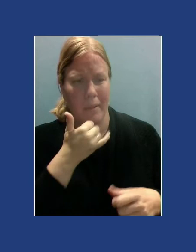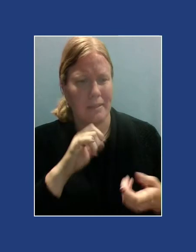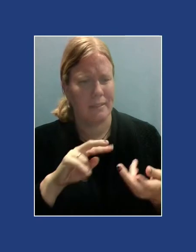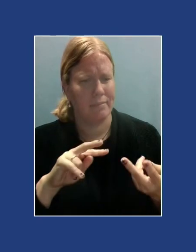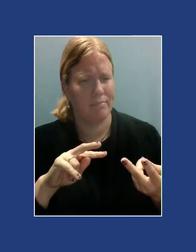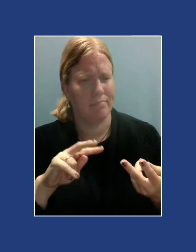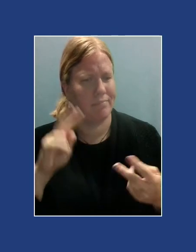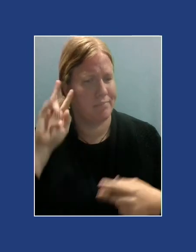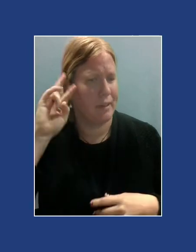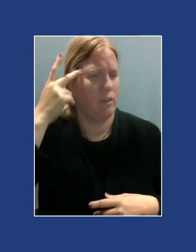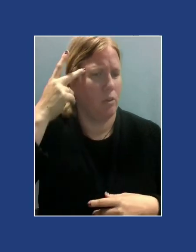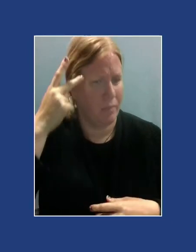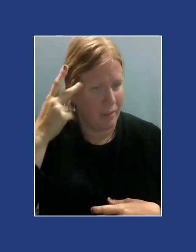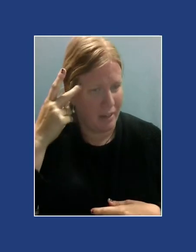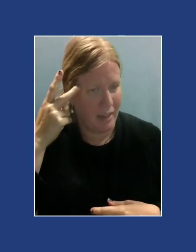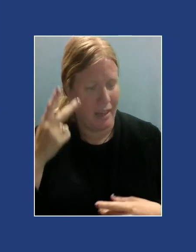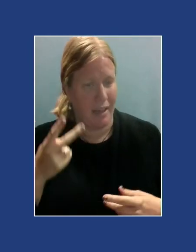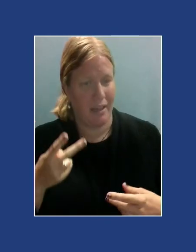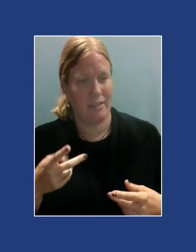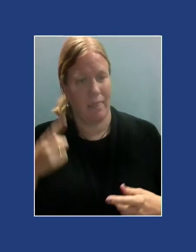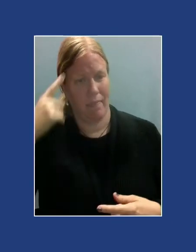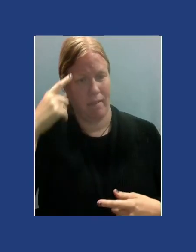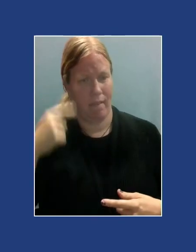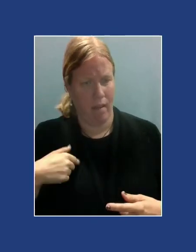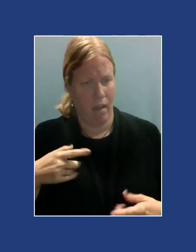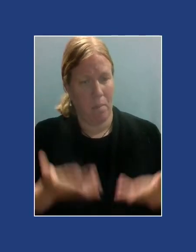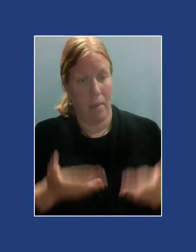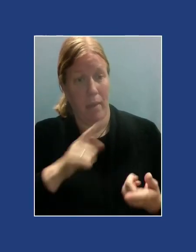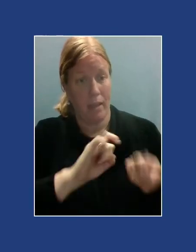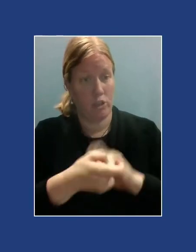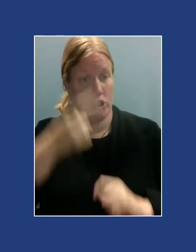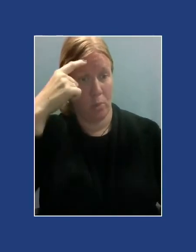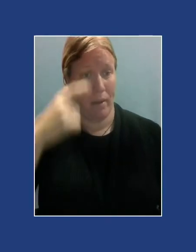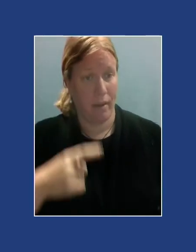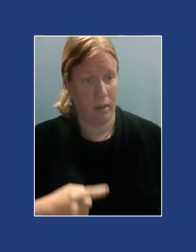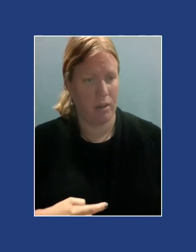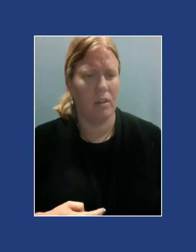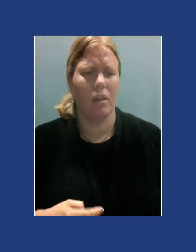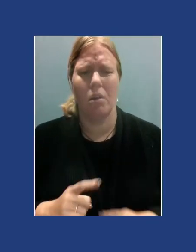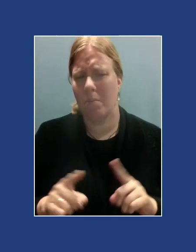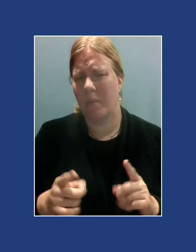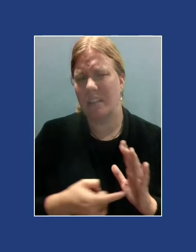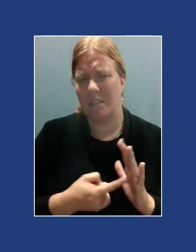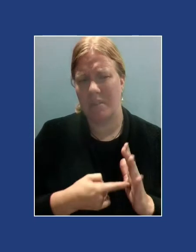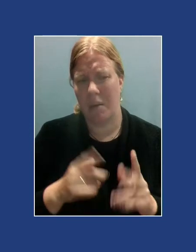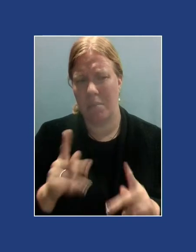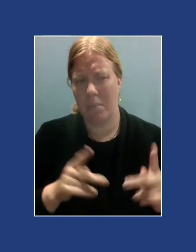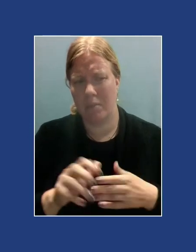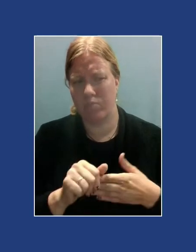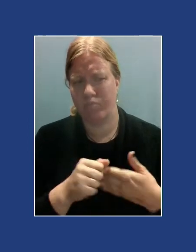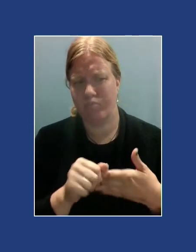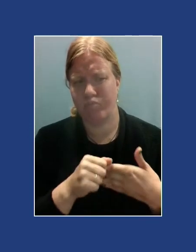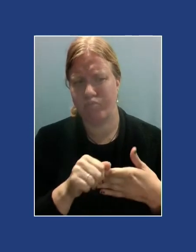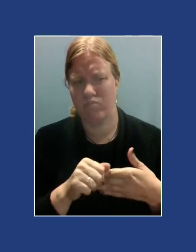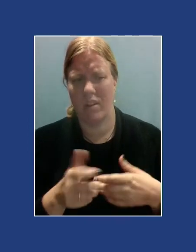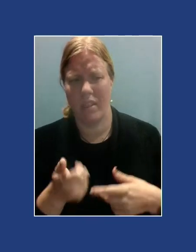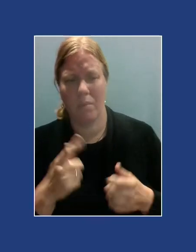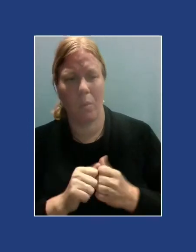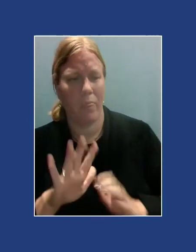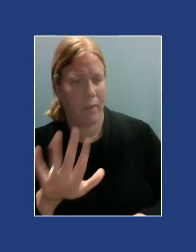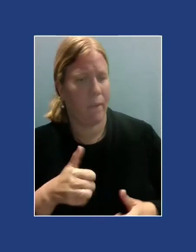of gender identity diffusion. It's in fact quite comfortably where many people live in terms of their identity and expression.